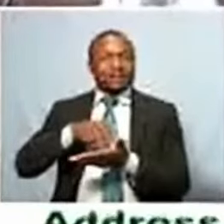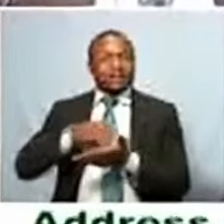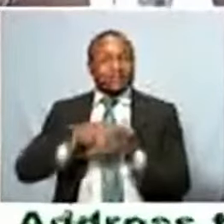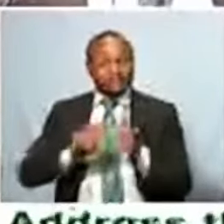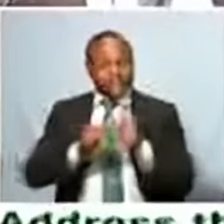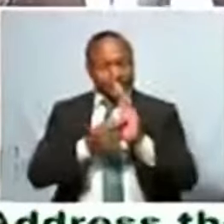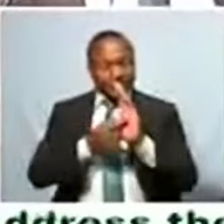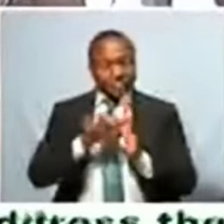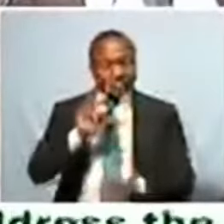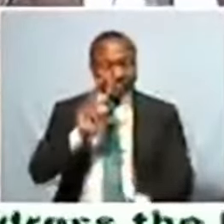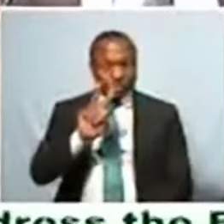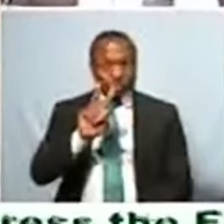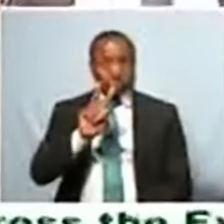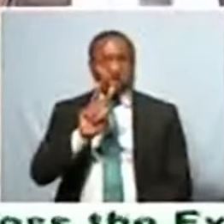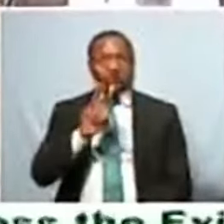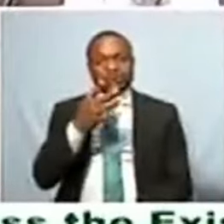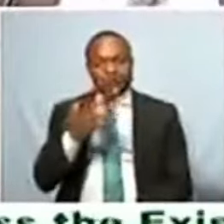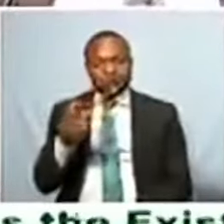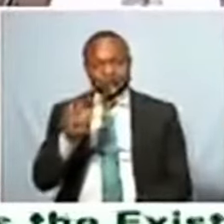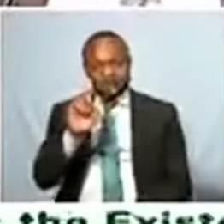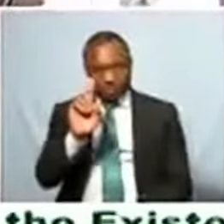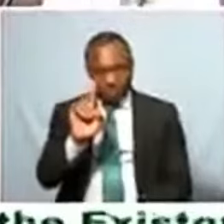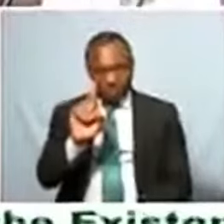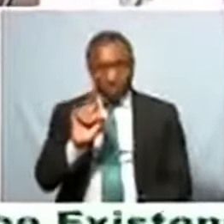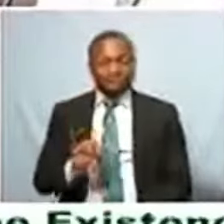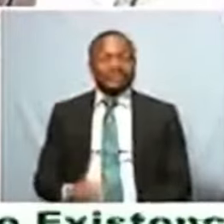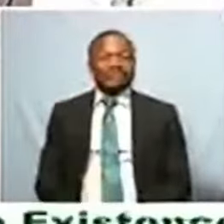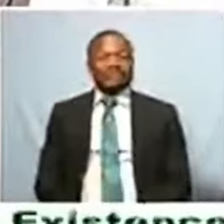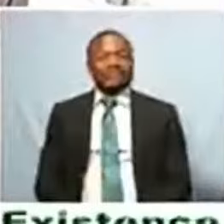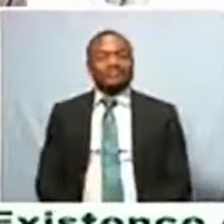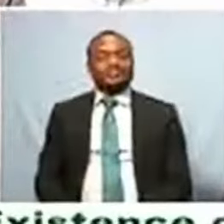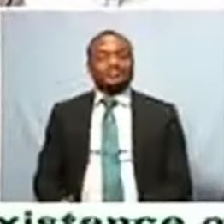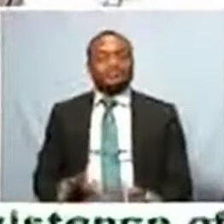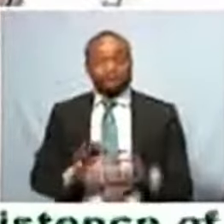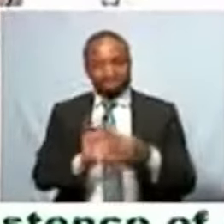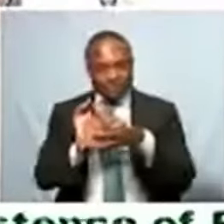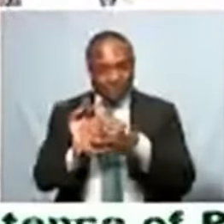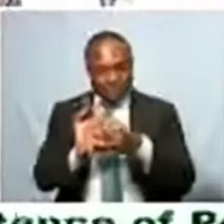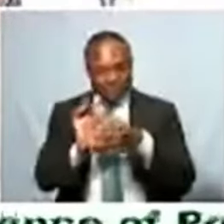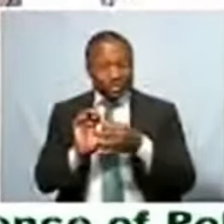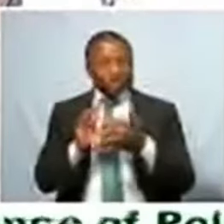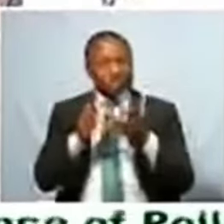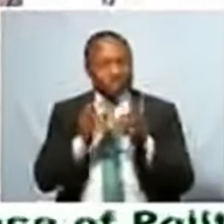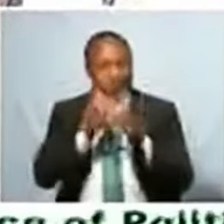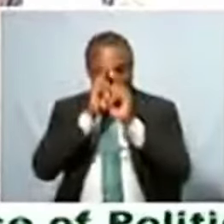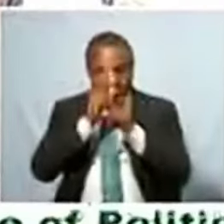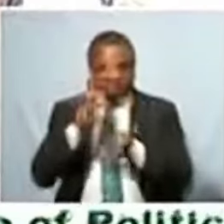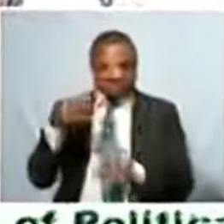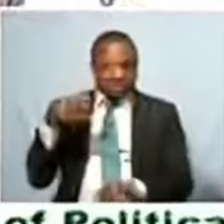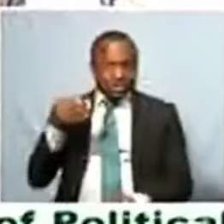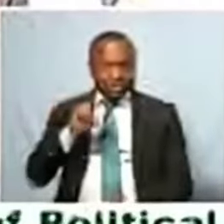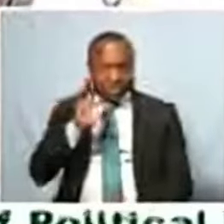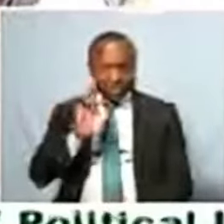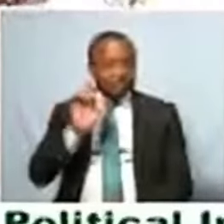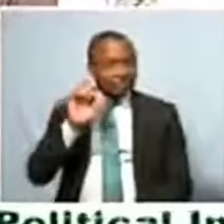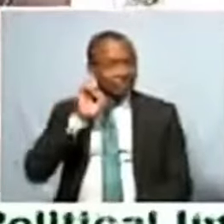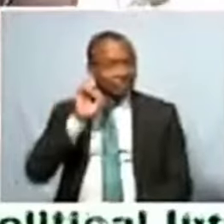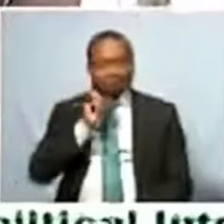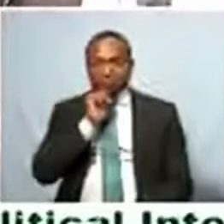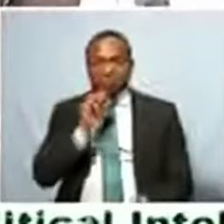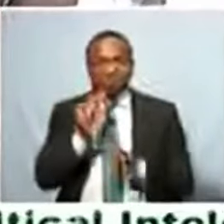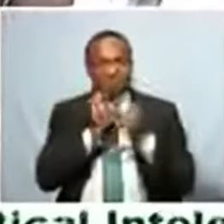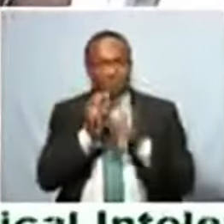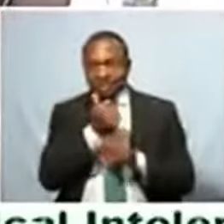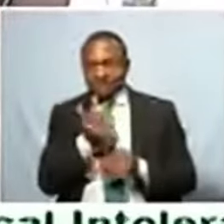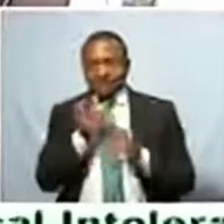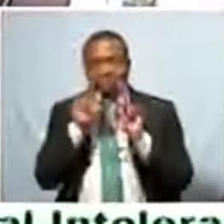of two issues. Number one, Madam Speaker, is unity. And I would like Honorable Fube to listen, not to be talking to